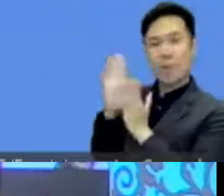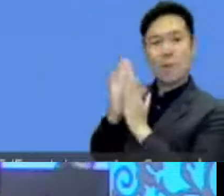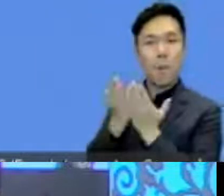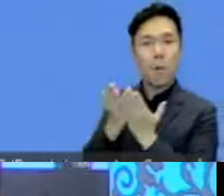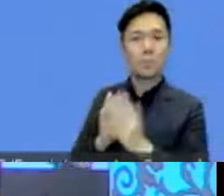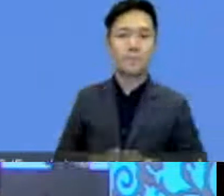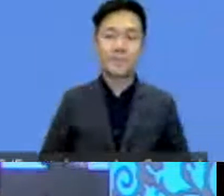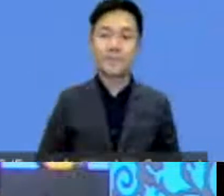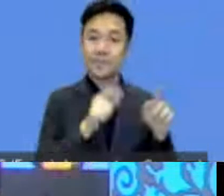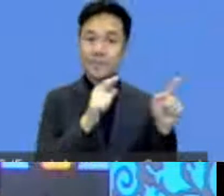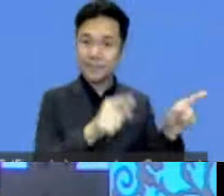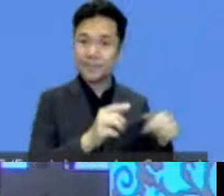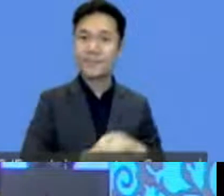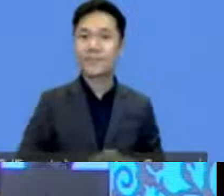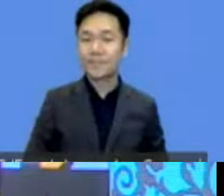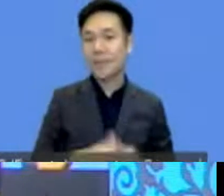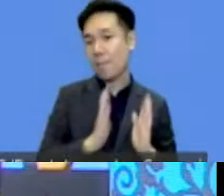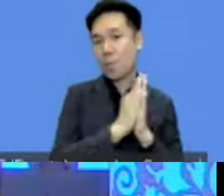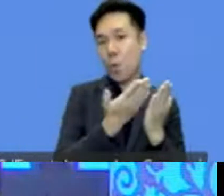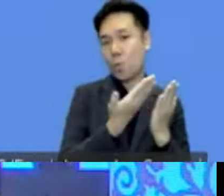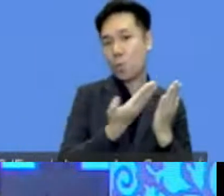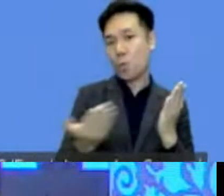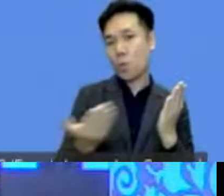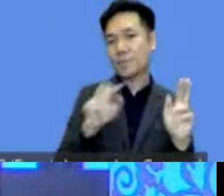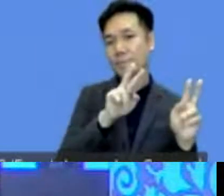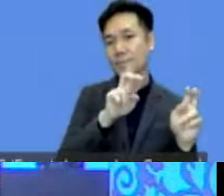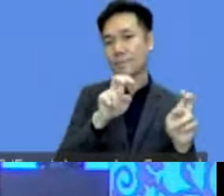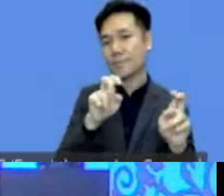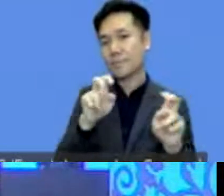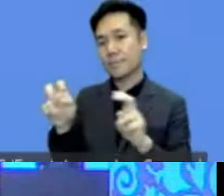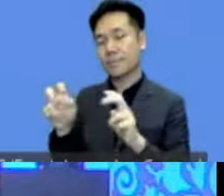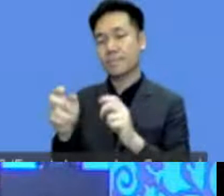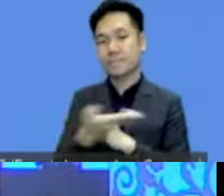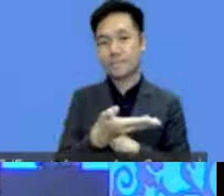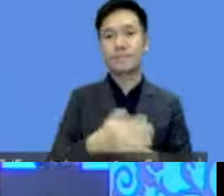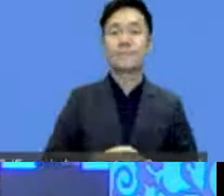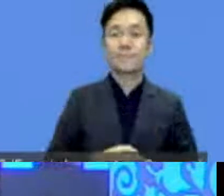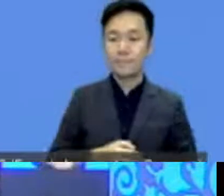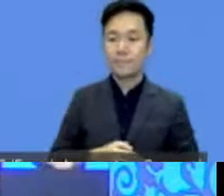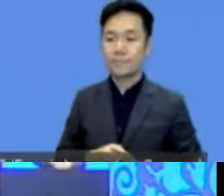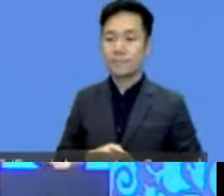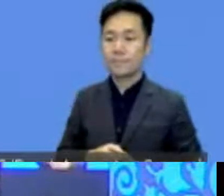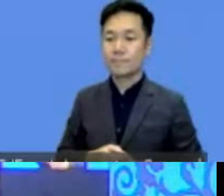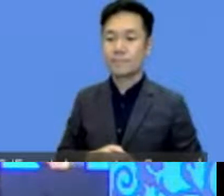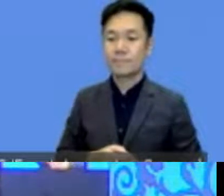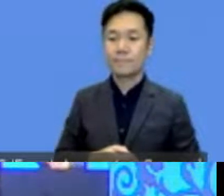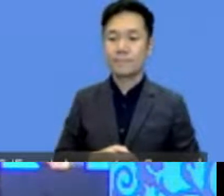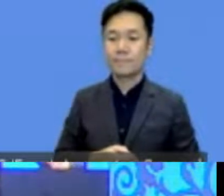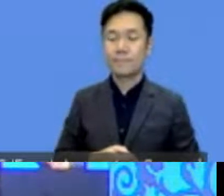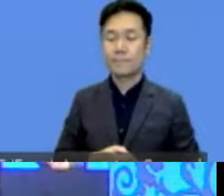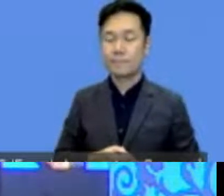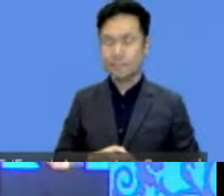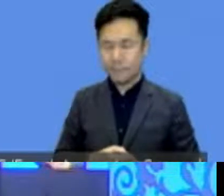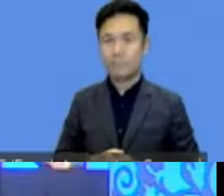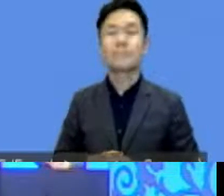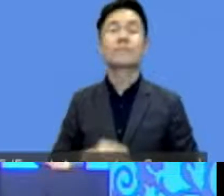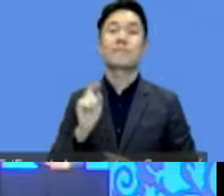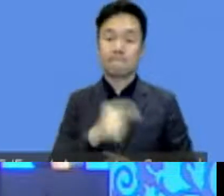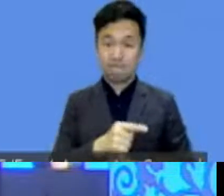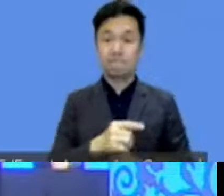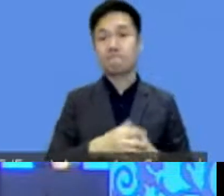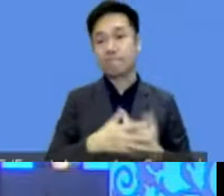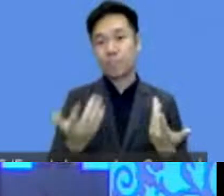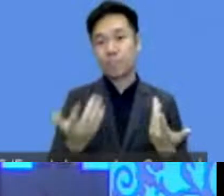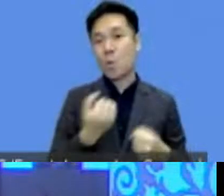That's our online catalog. Library staff would receive the notification, check